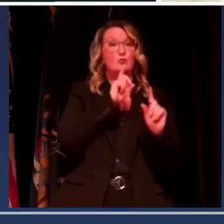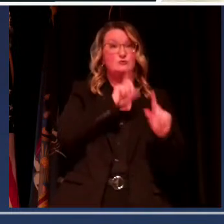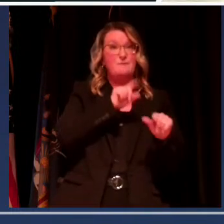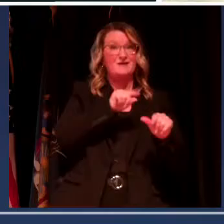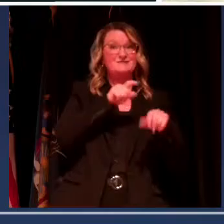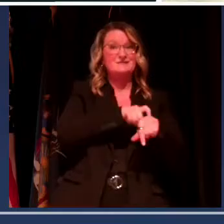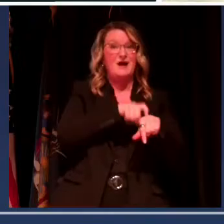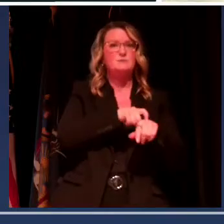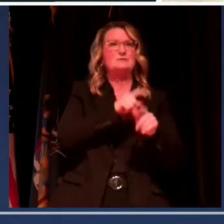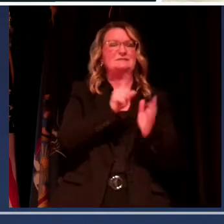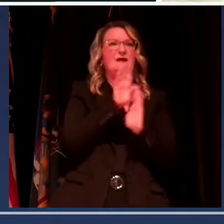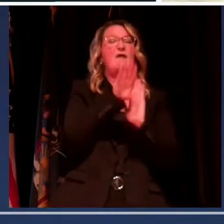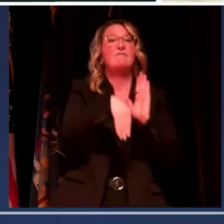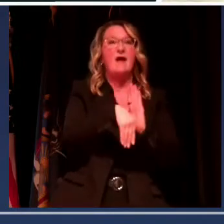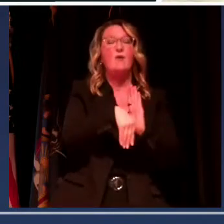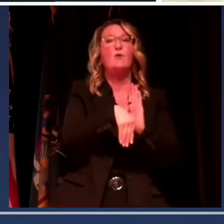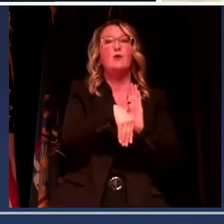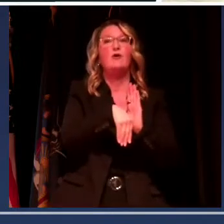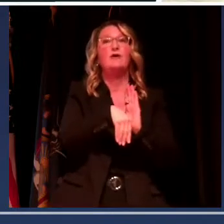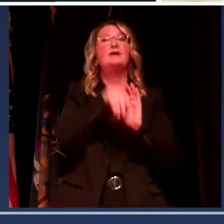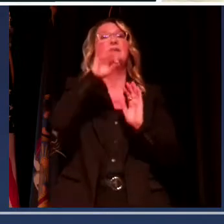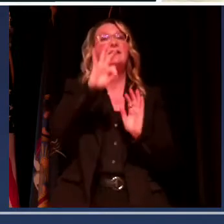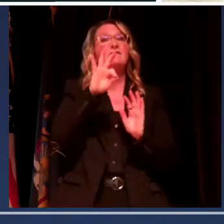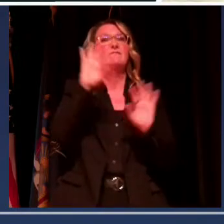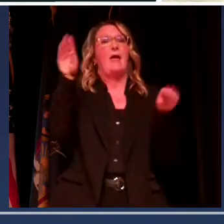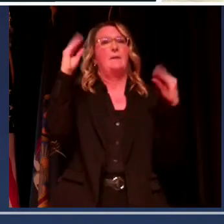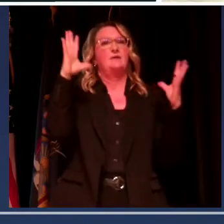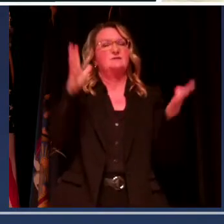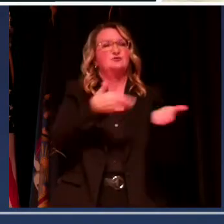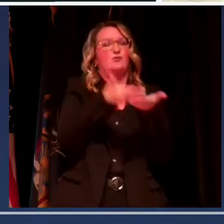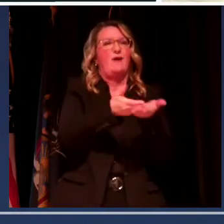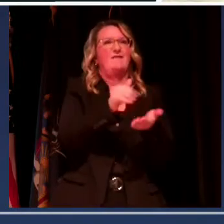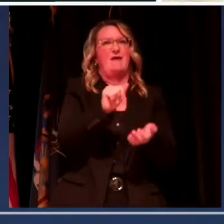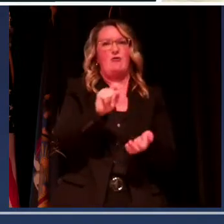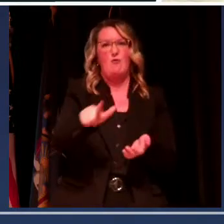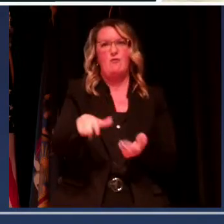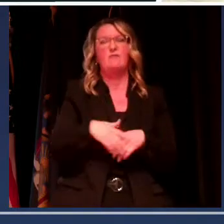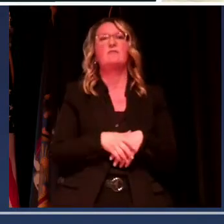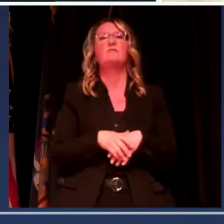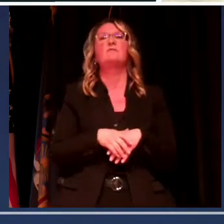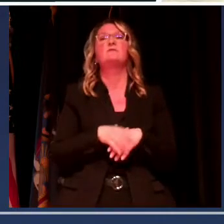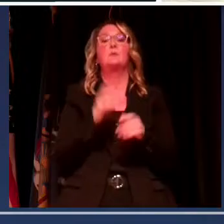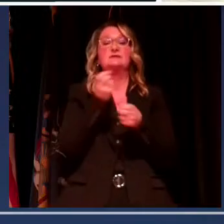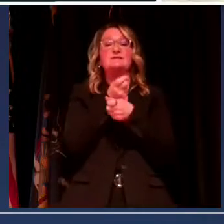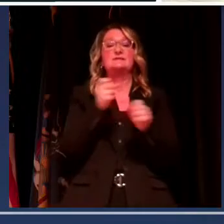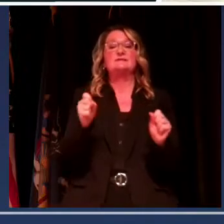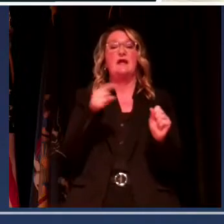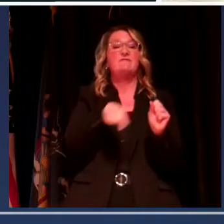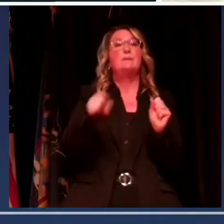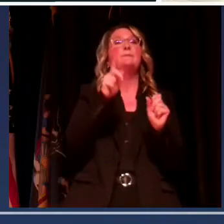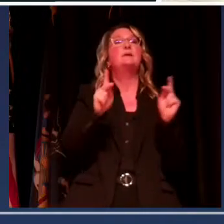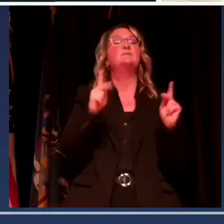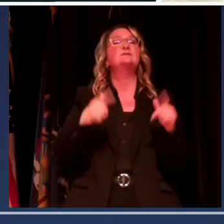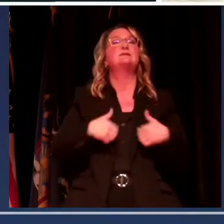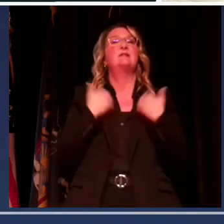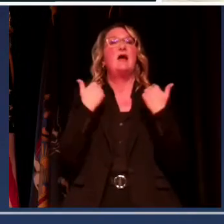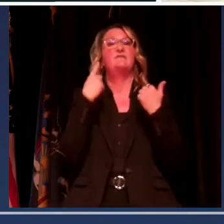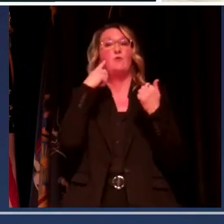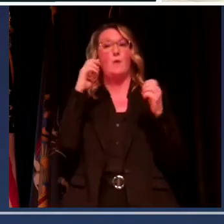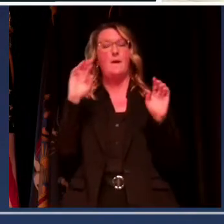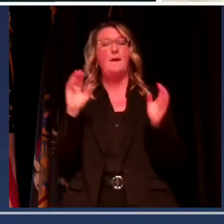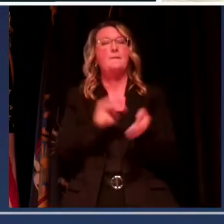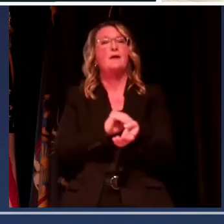close to 30 minutes, if an ambulance came at all. When it comes to saving our constituents' lives in a medical